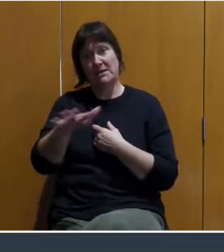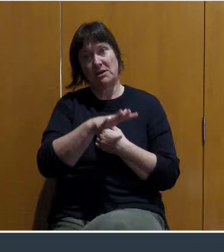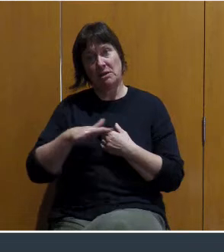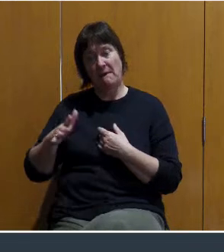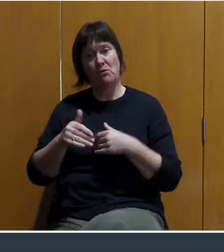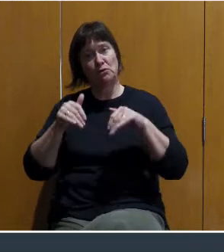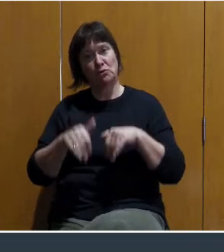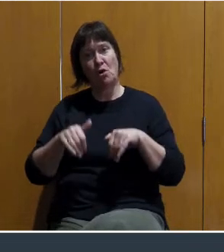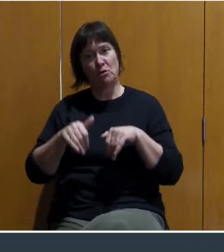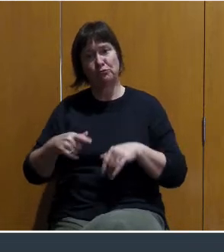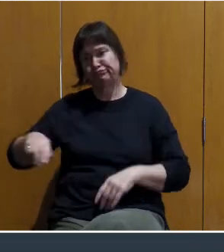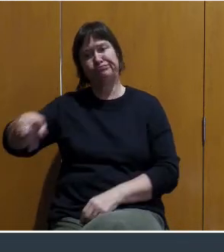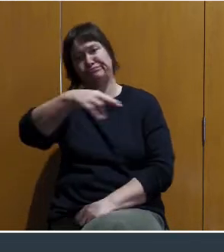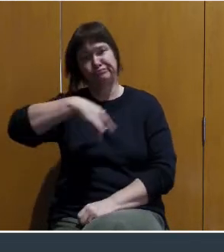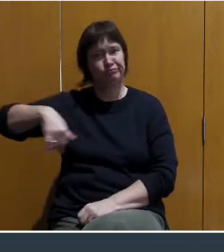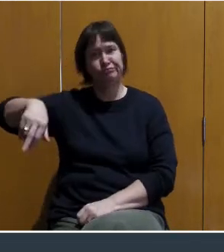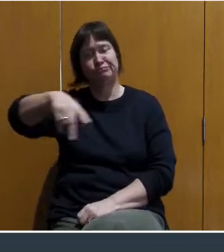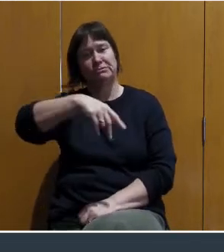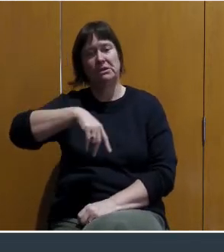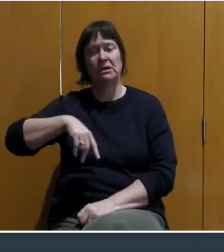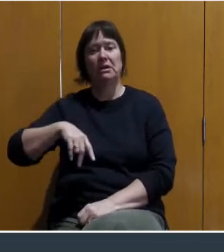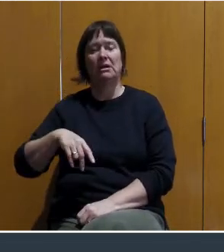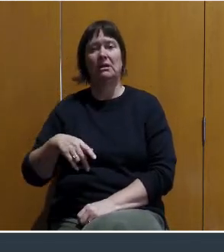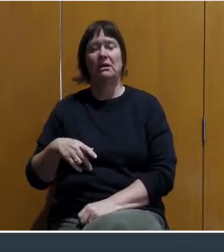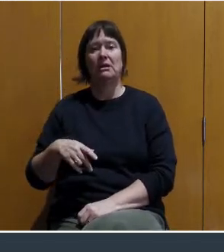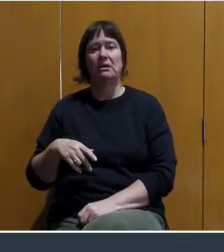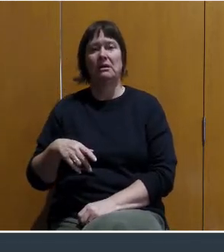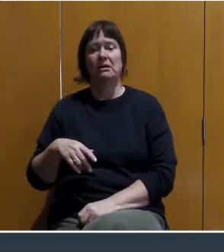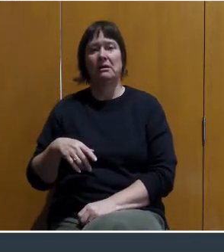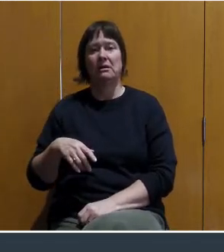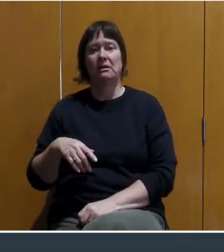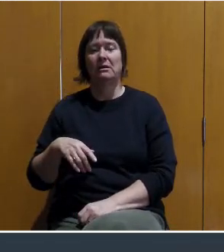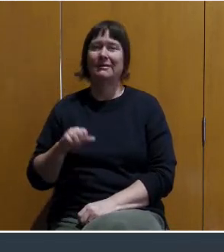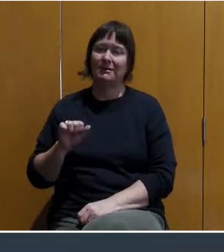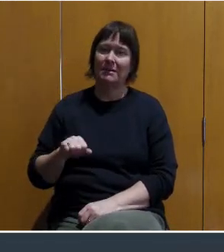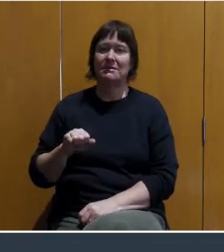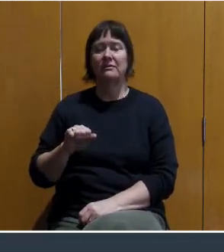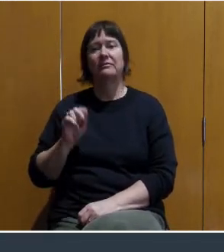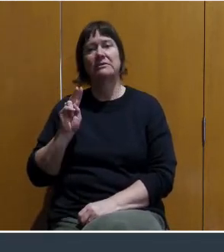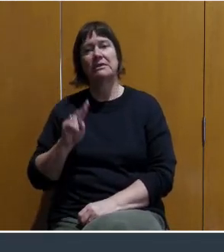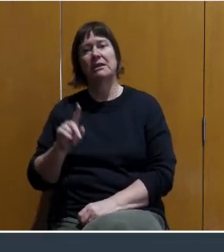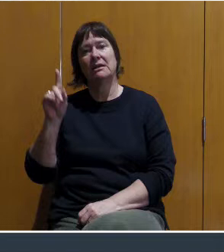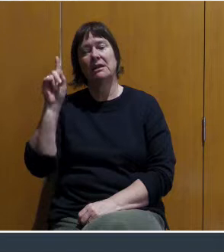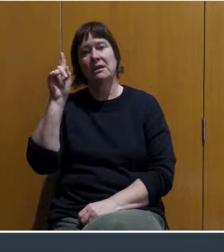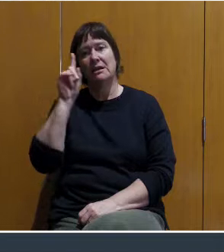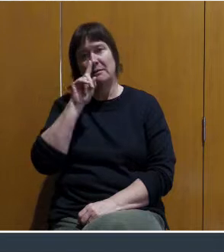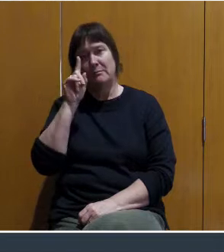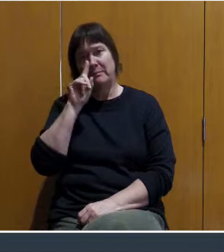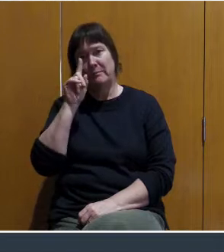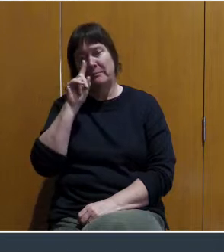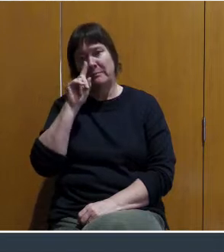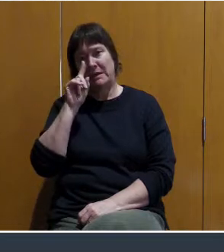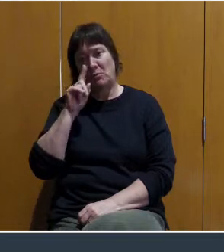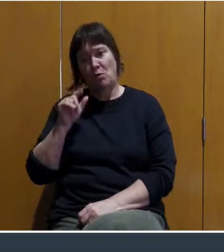that. But I have seen someone with dog walking, when the birds are there, walking through